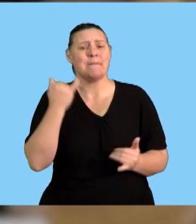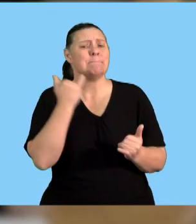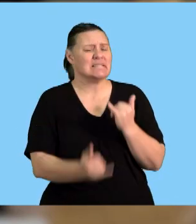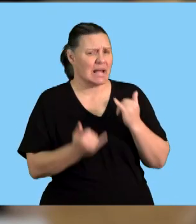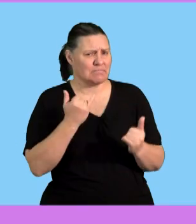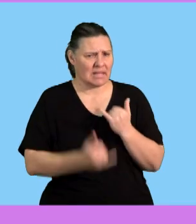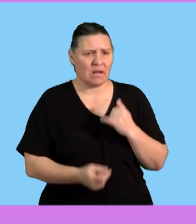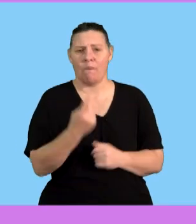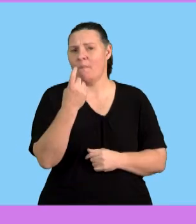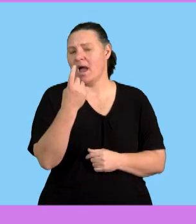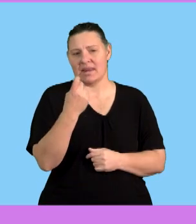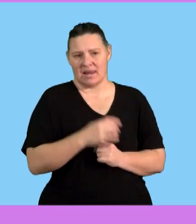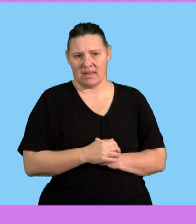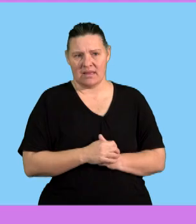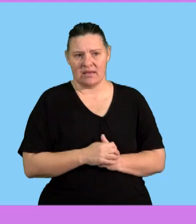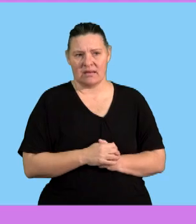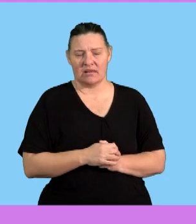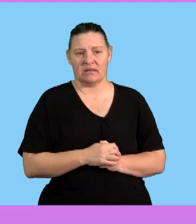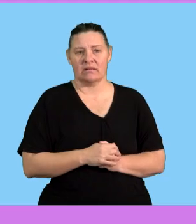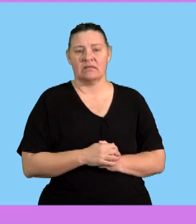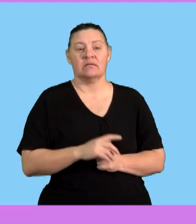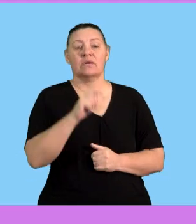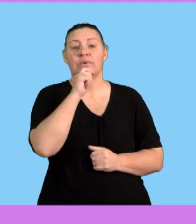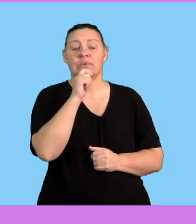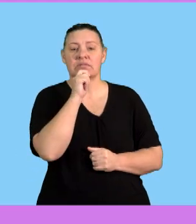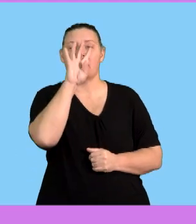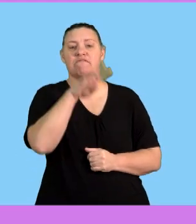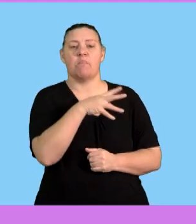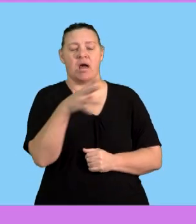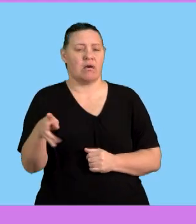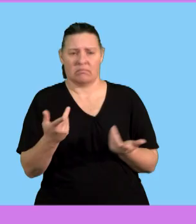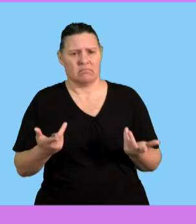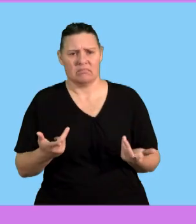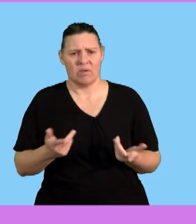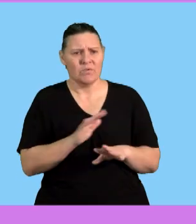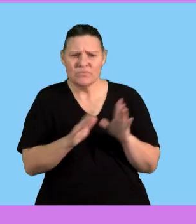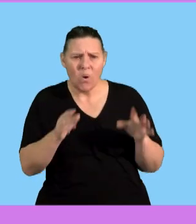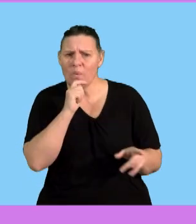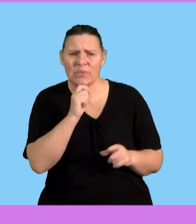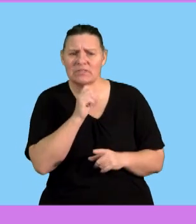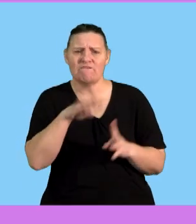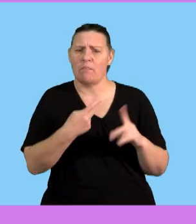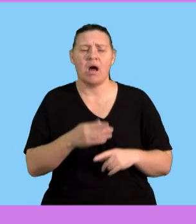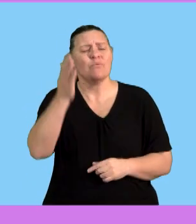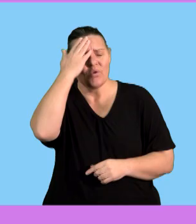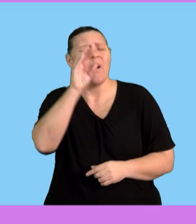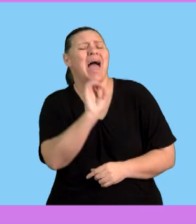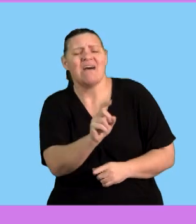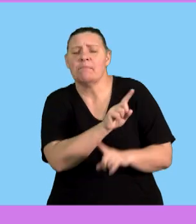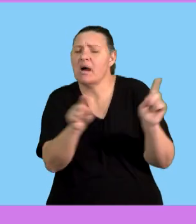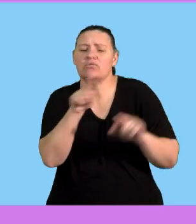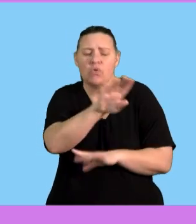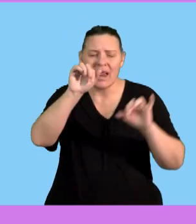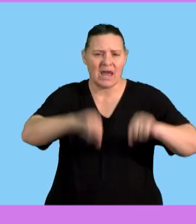Common errors, there's only one. Using formula to calculate simple and compound